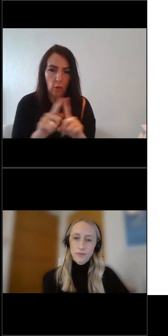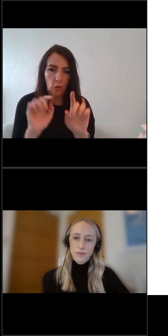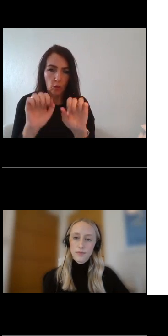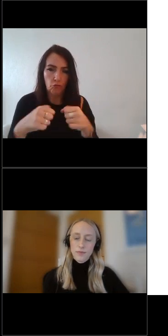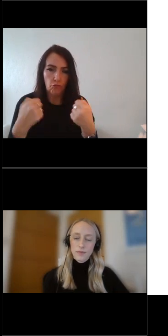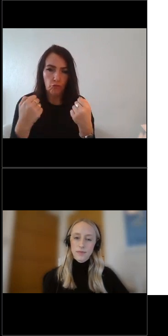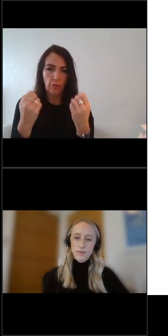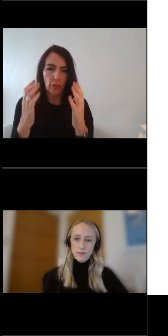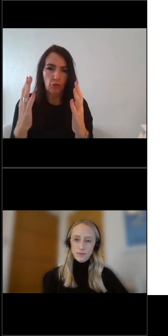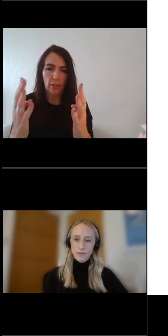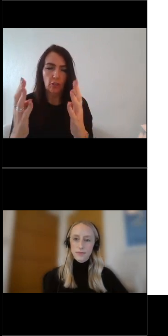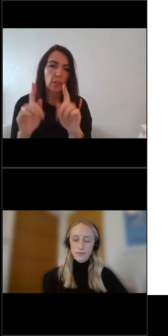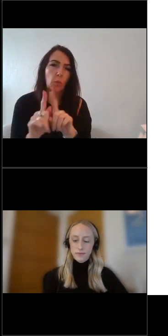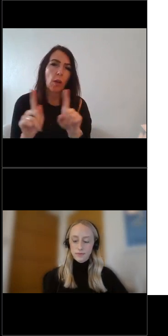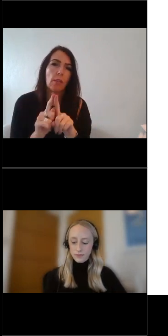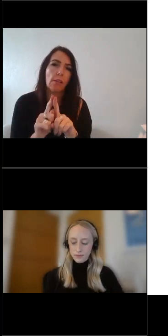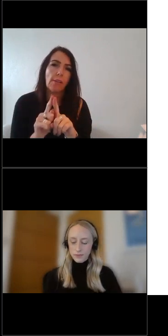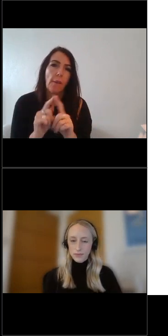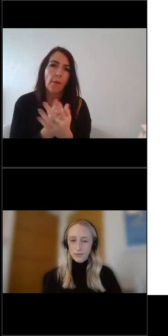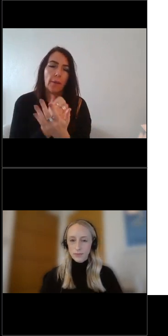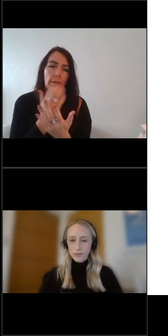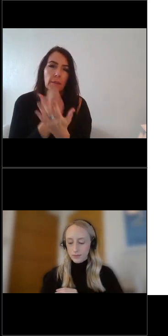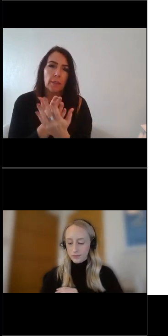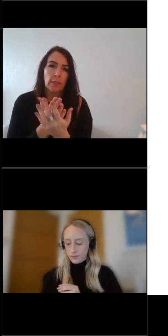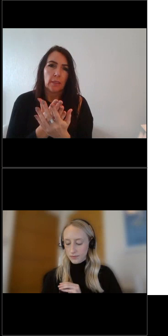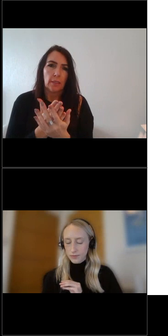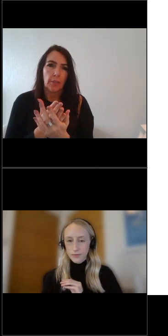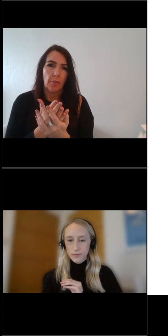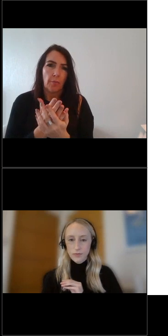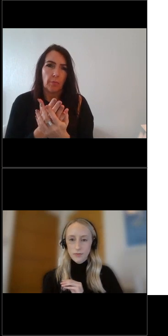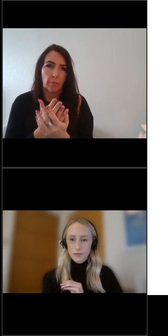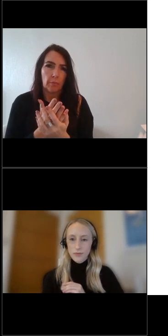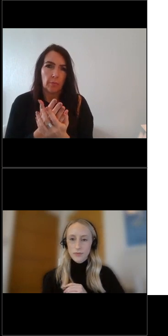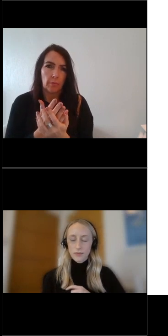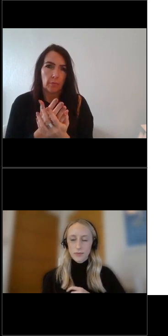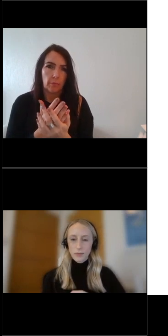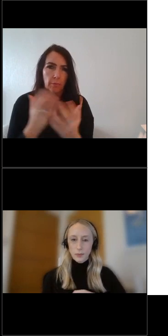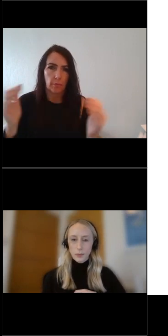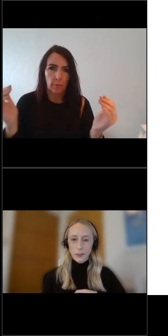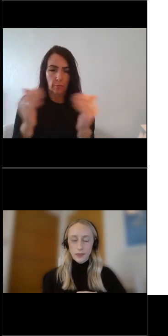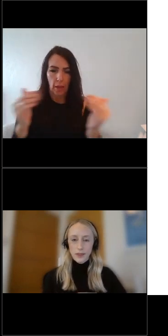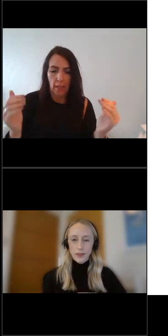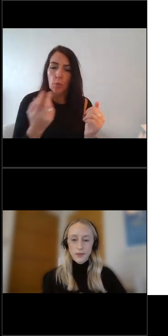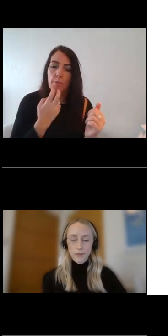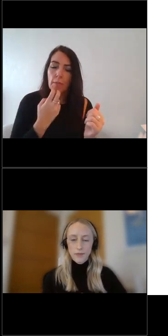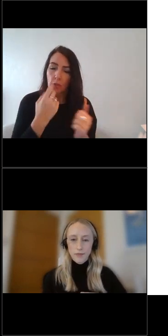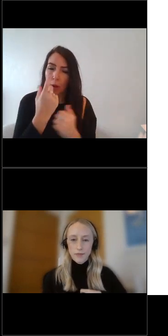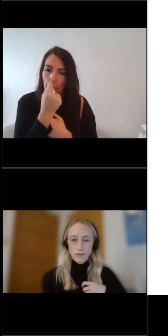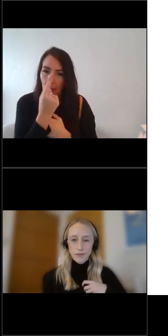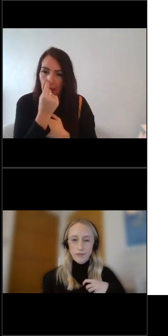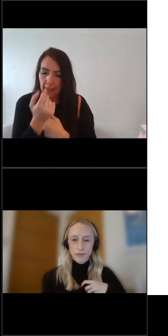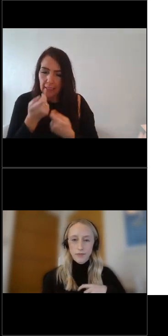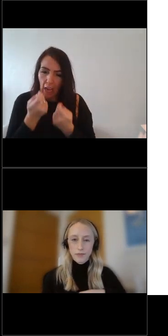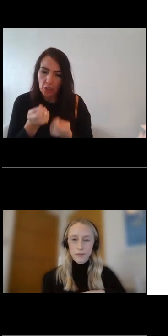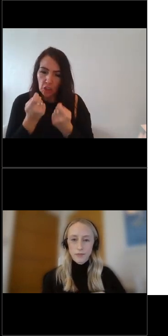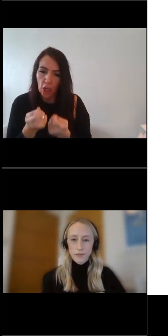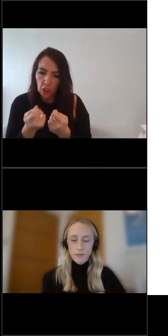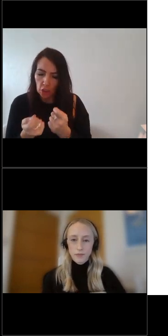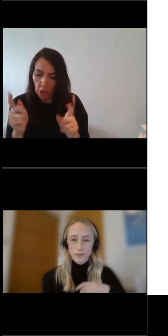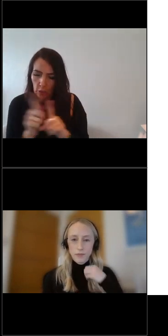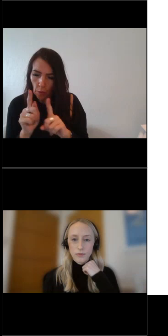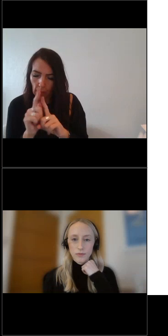point of view, and making sure that these tallies with the battery capacity and the charging opportunities that